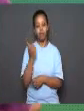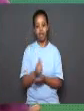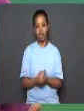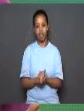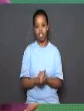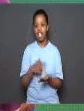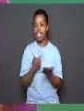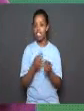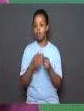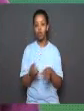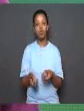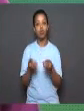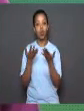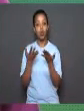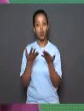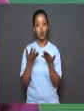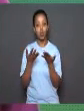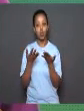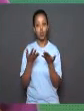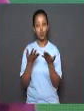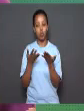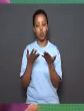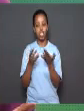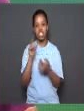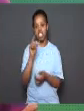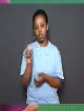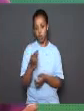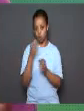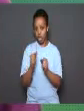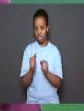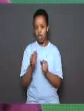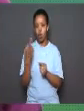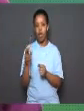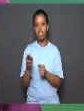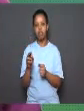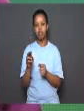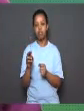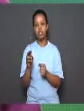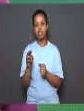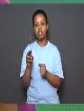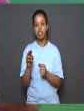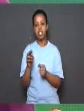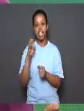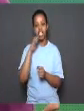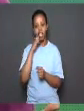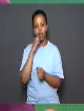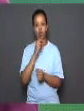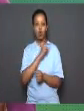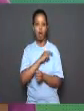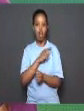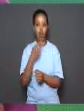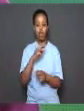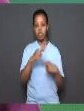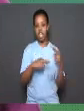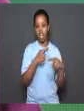Many of the names conveyed little or no idea of the nature of the reactions